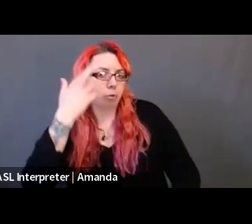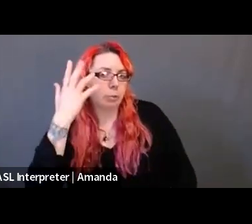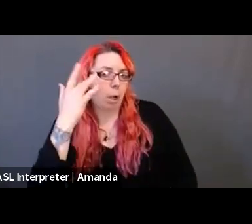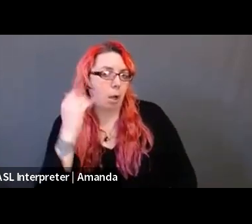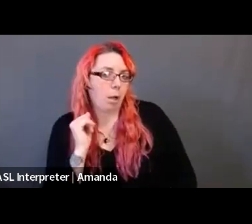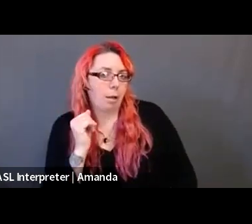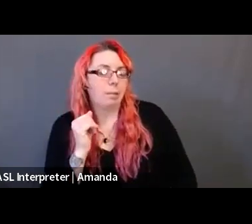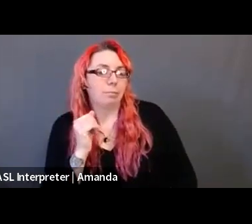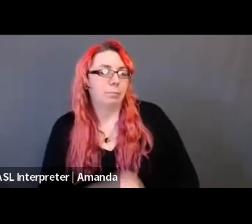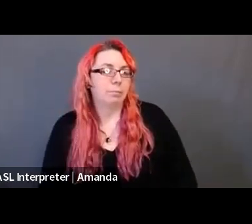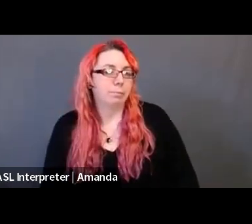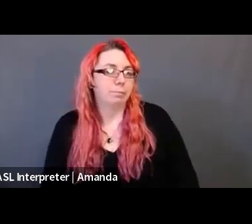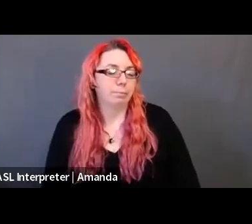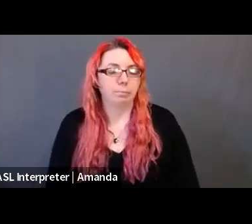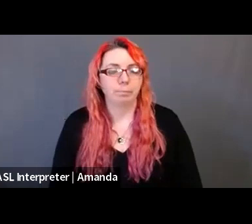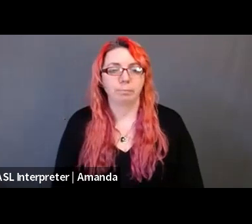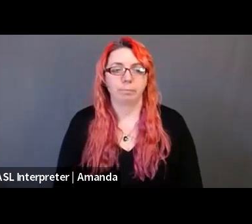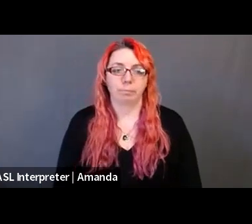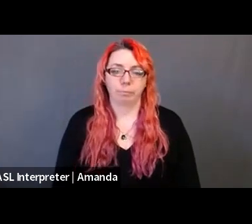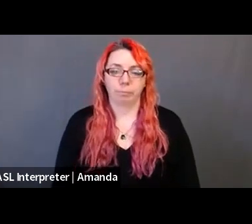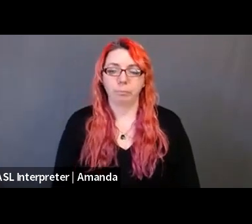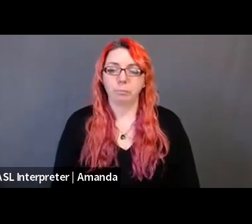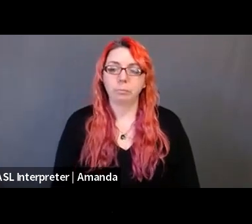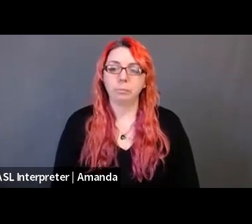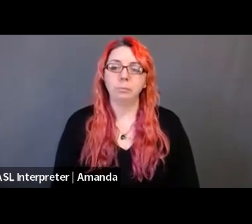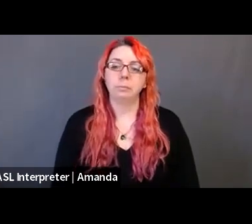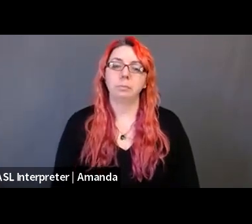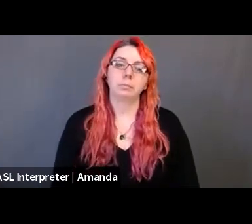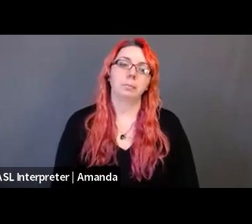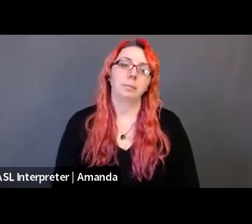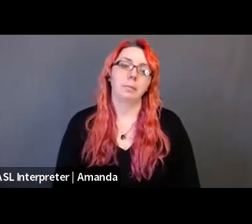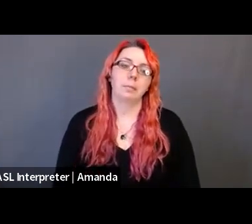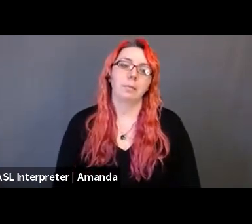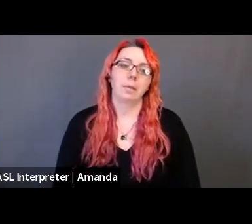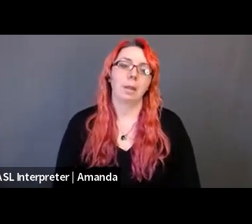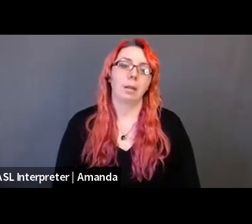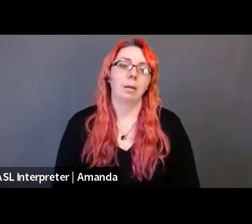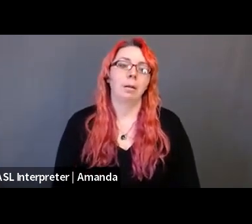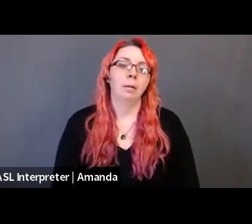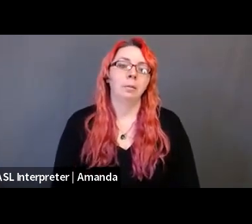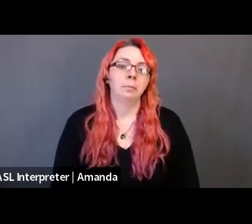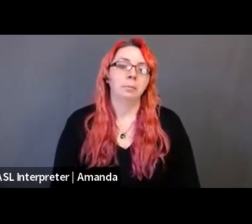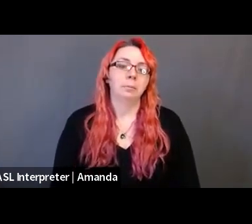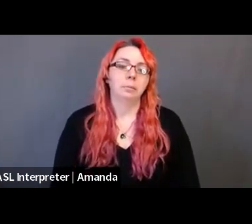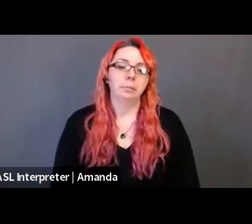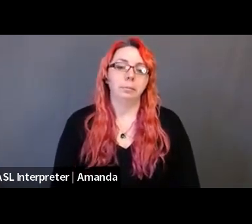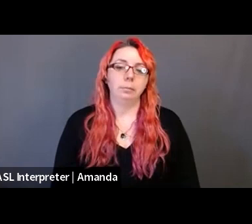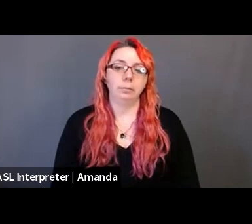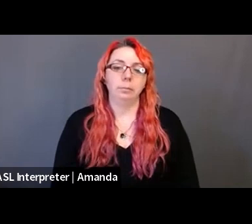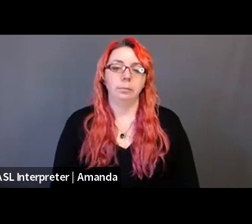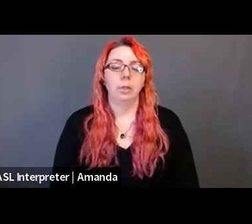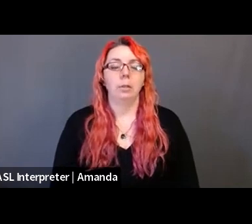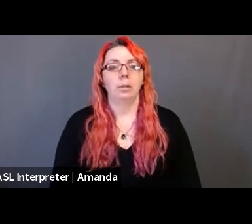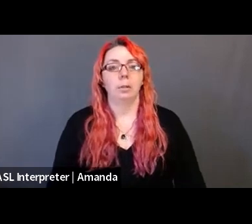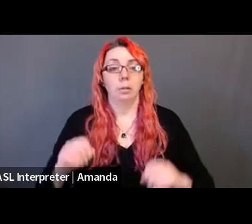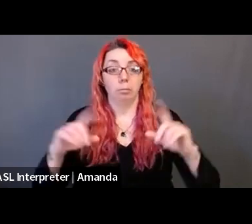comments as we're going along. Yes, I will. Thank you. And so I just put this and just see any